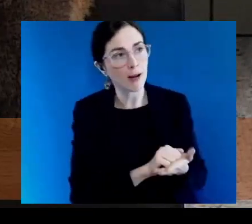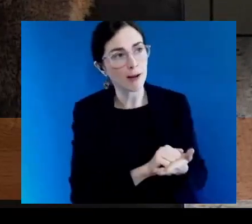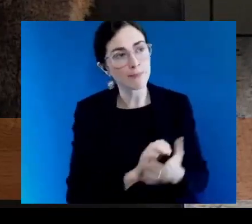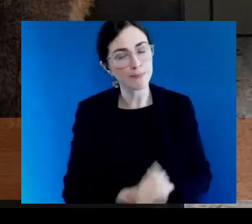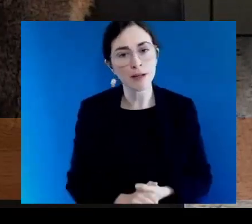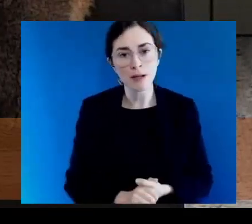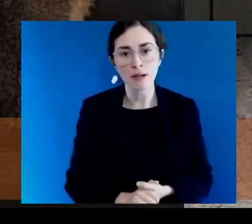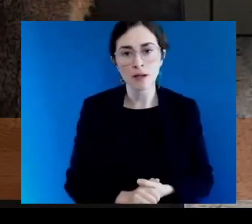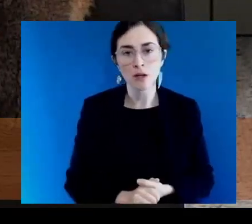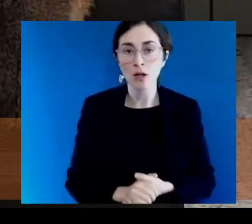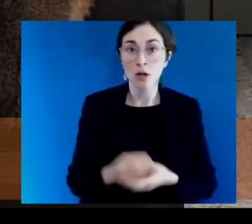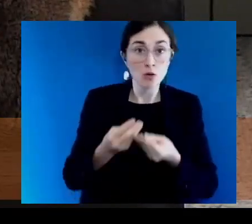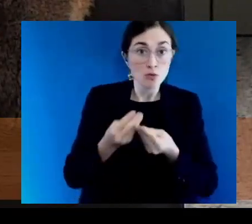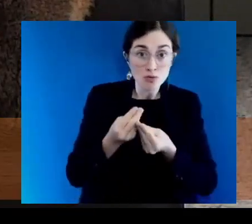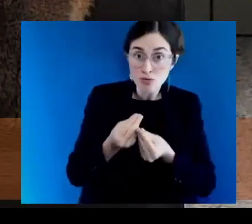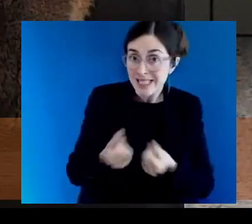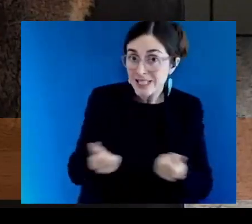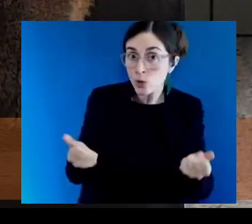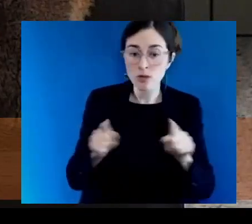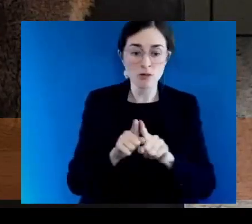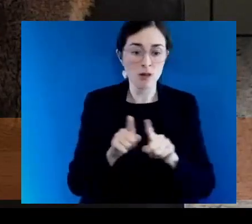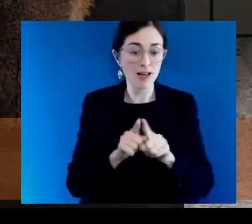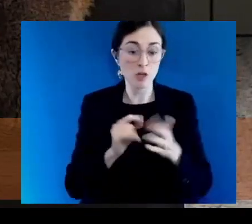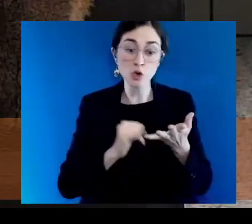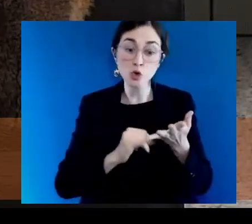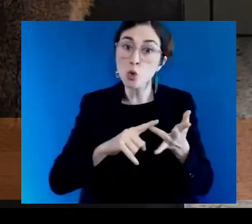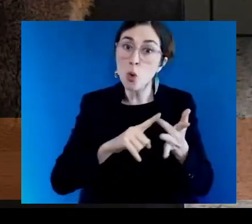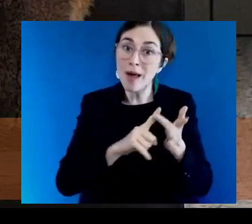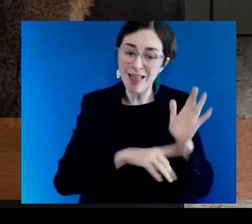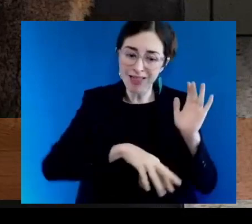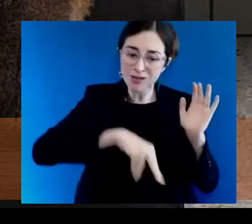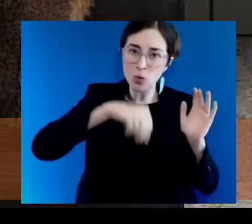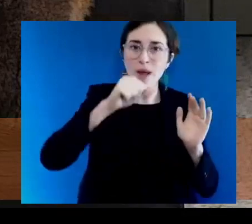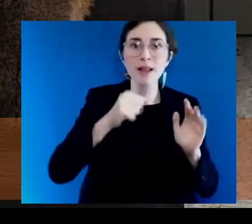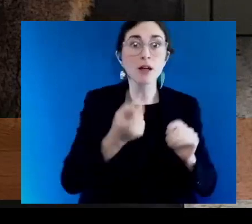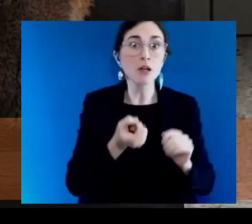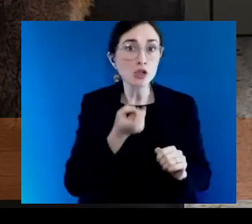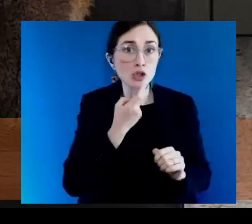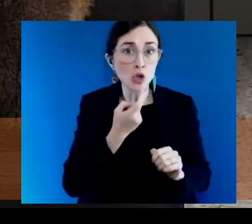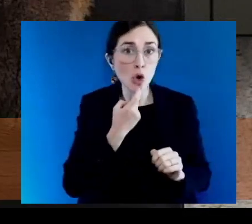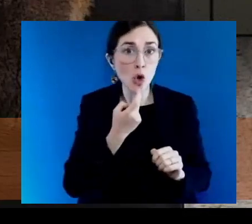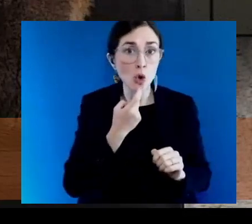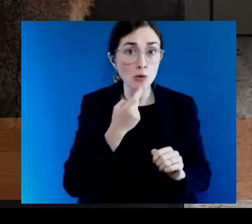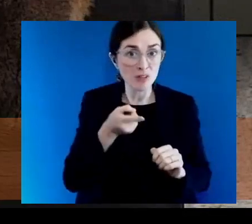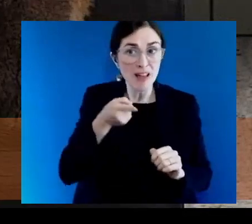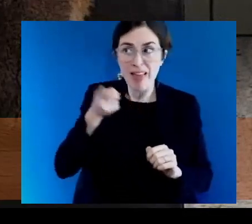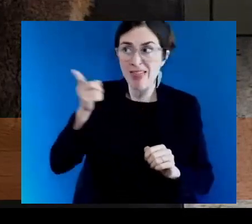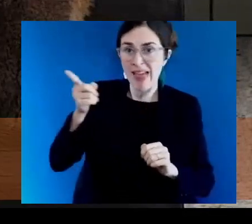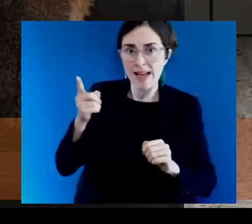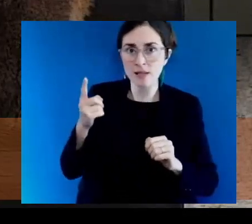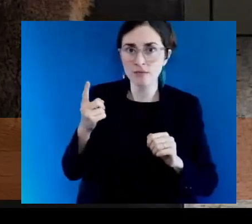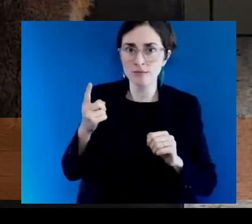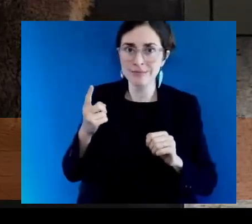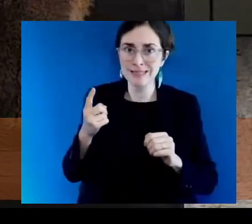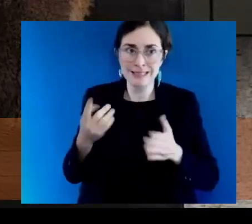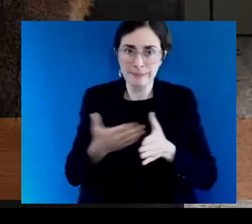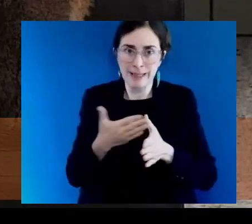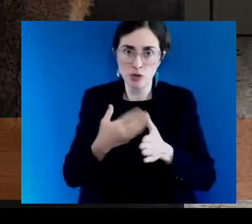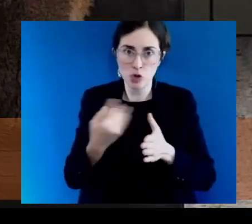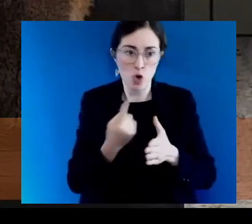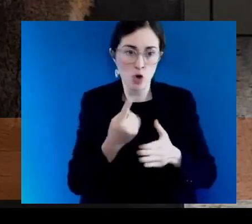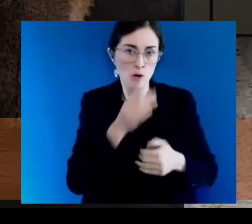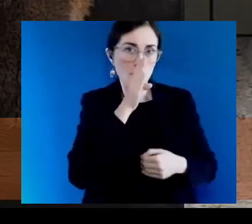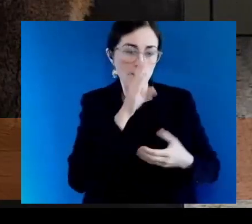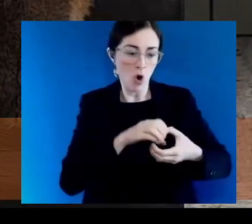vested in soils and stones have been vested with private land holders or the Crown for Crown